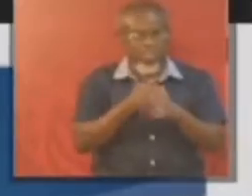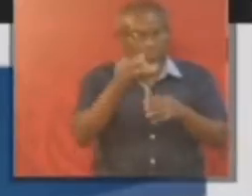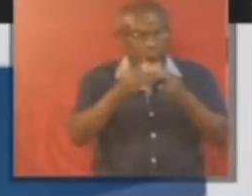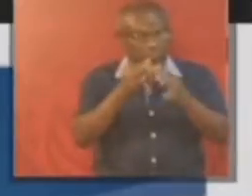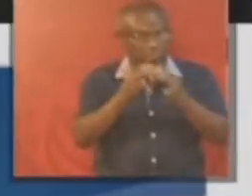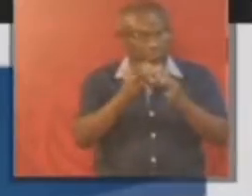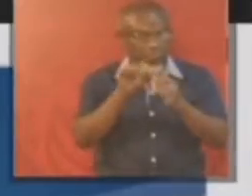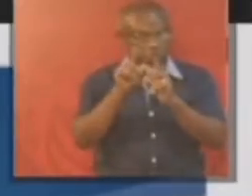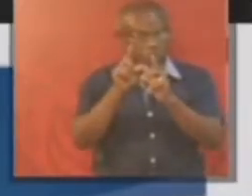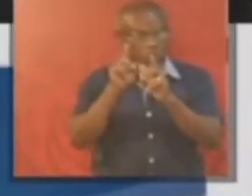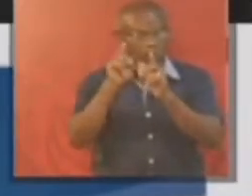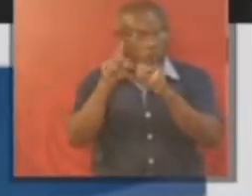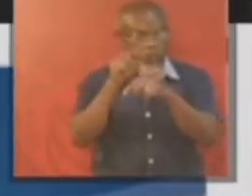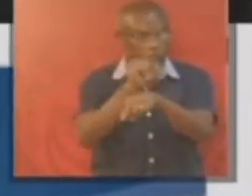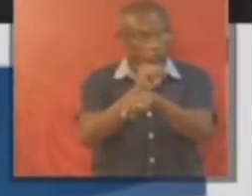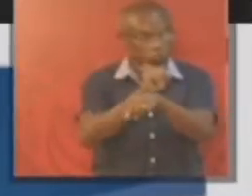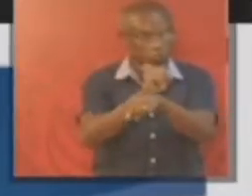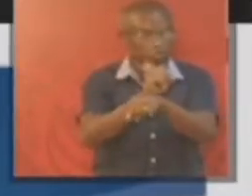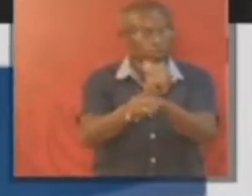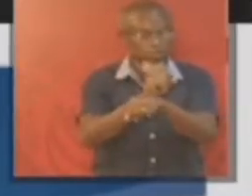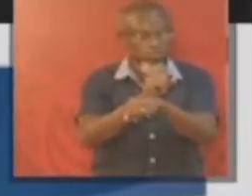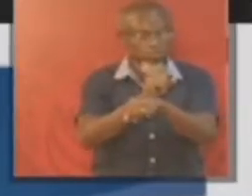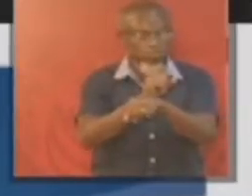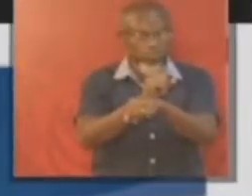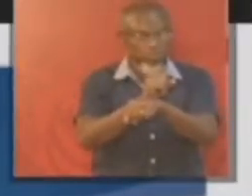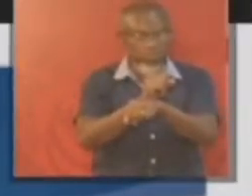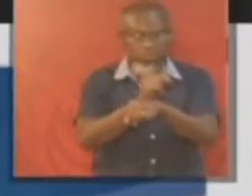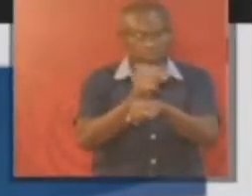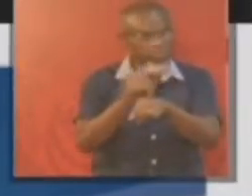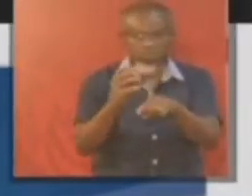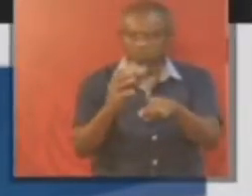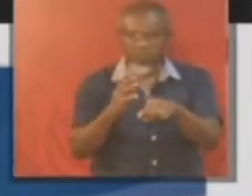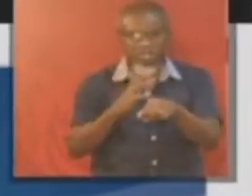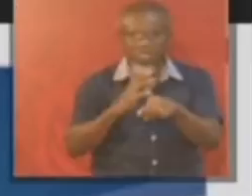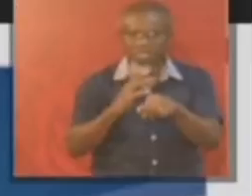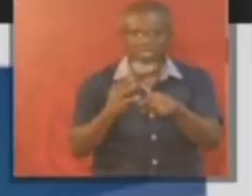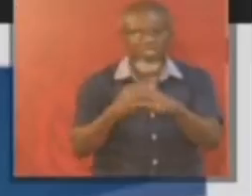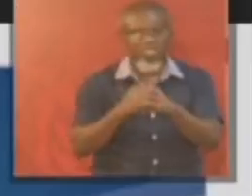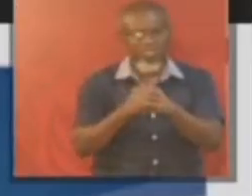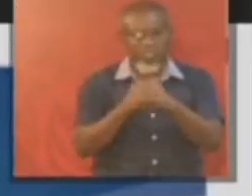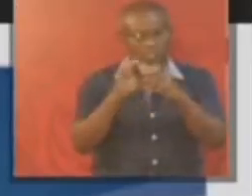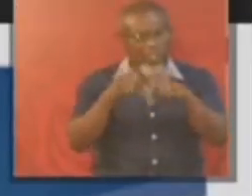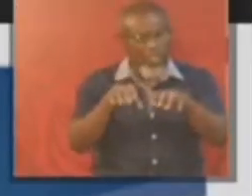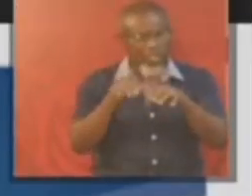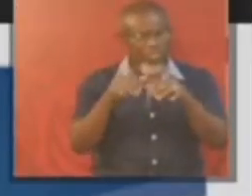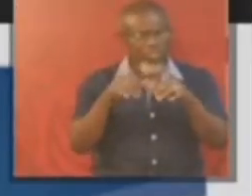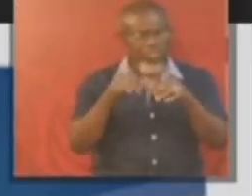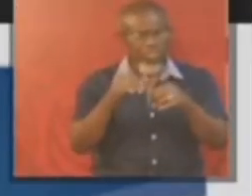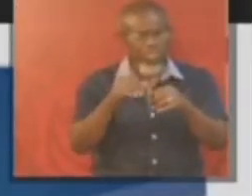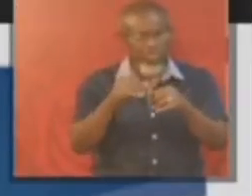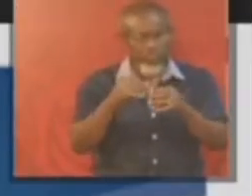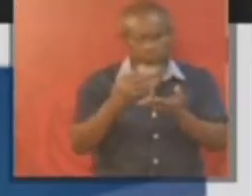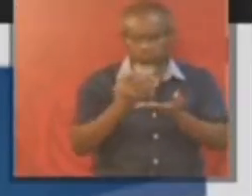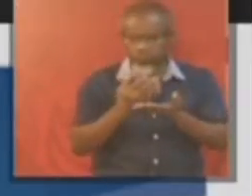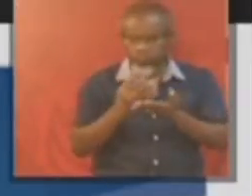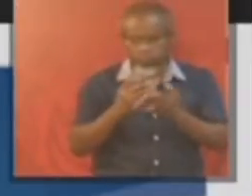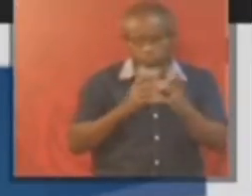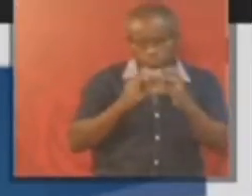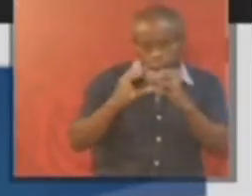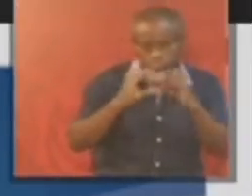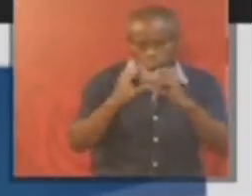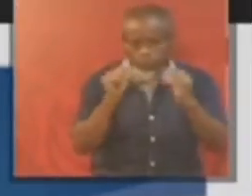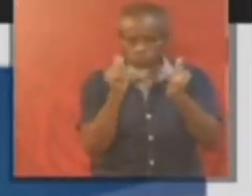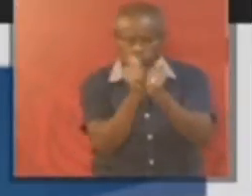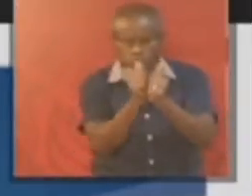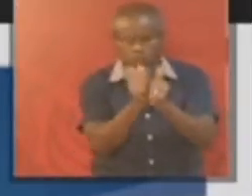public, interaction with their regular primary care physician, and that's an important caveat that I'll explain later, because